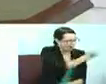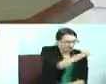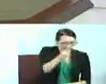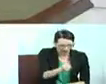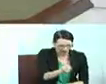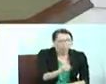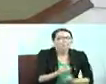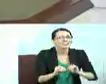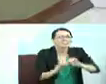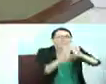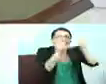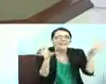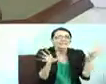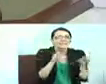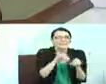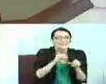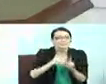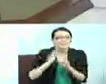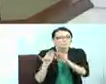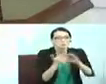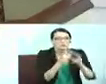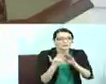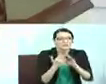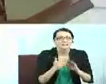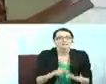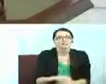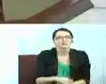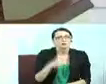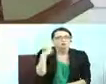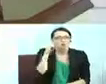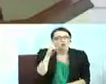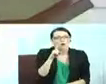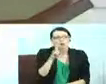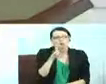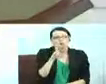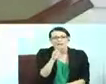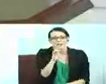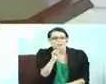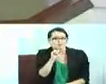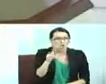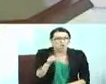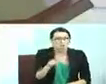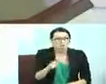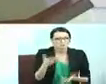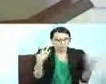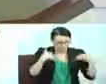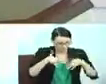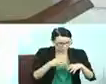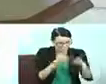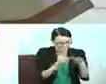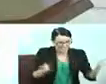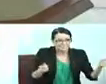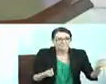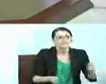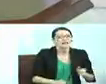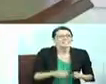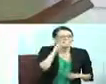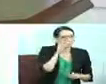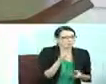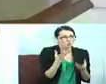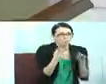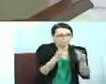of light, pursuing racial reconciliation and sexual reconciliation,